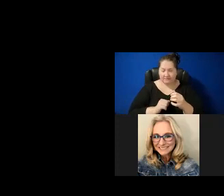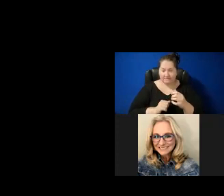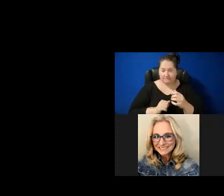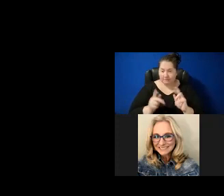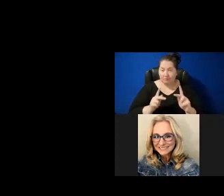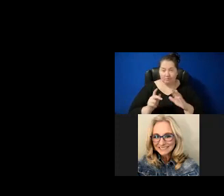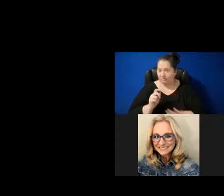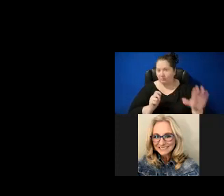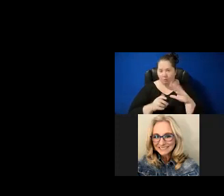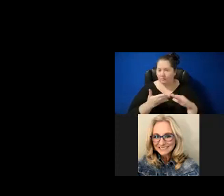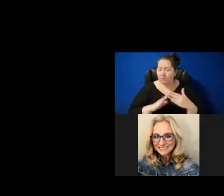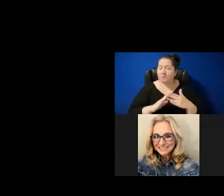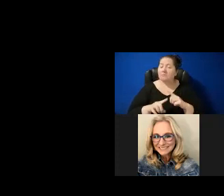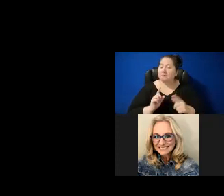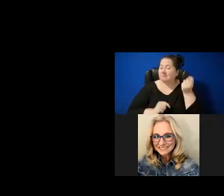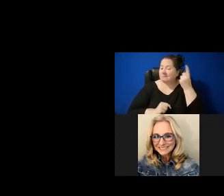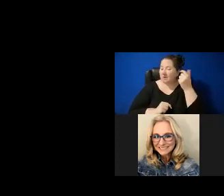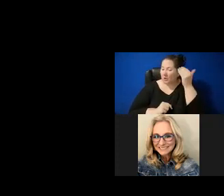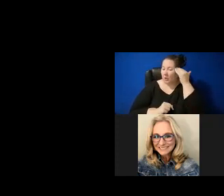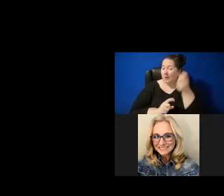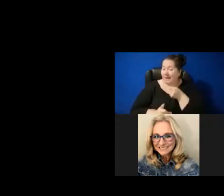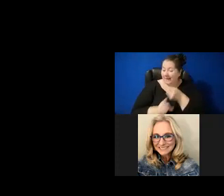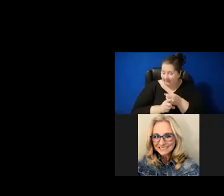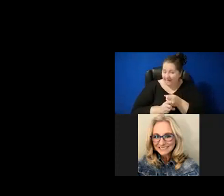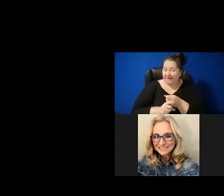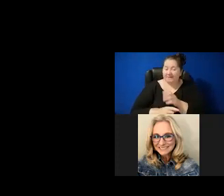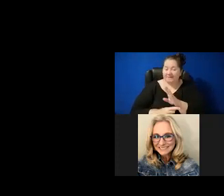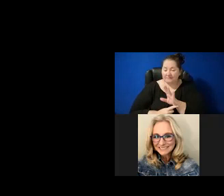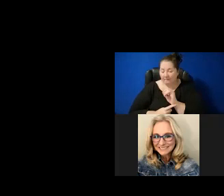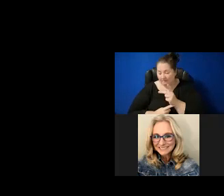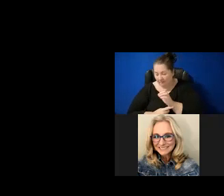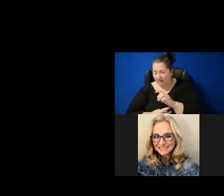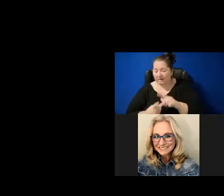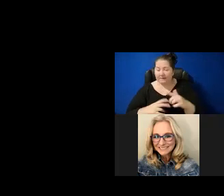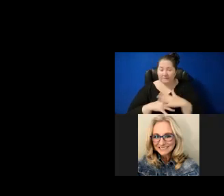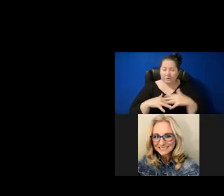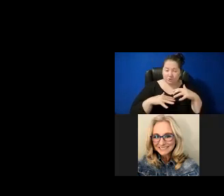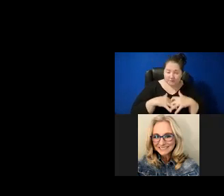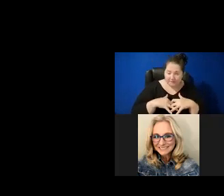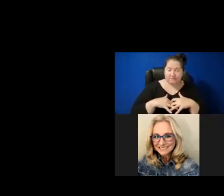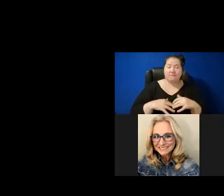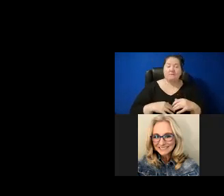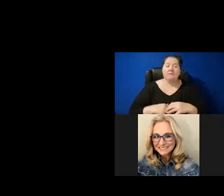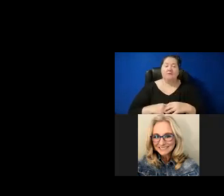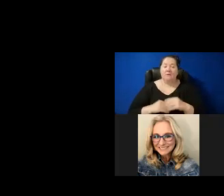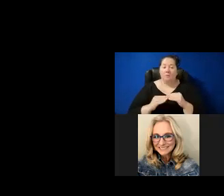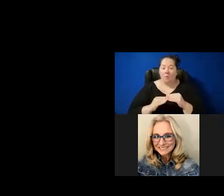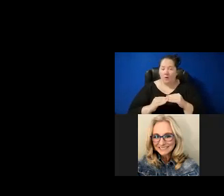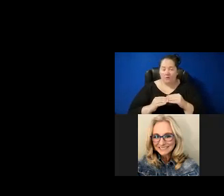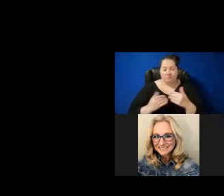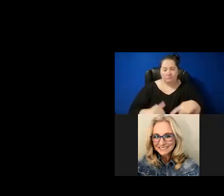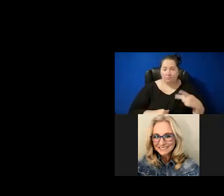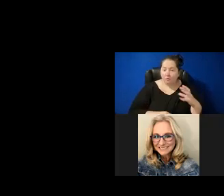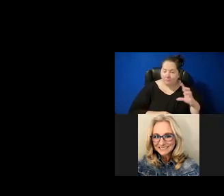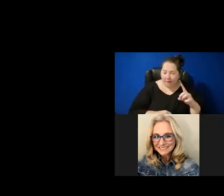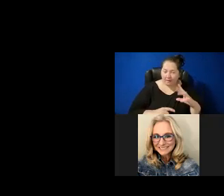right? But we know that it impacts BIPOC and Indigenous communities in a particularly profound and complex way.